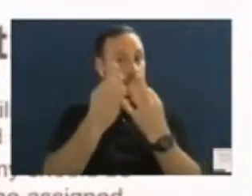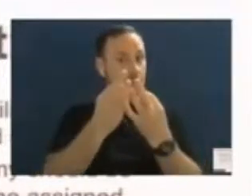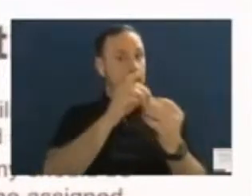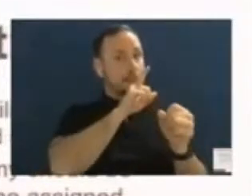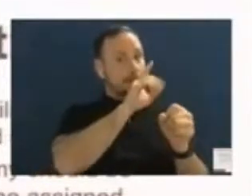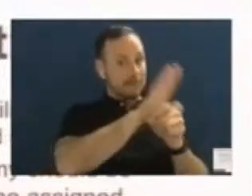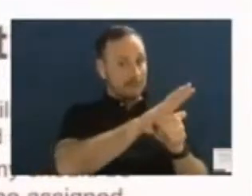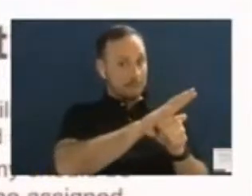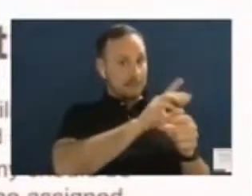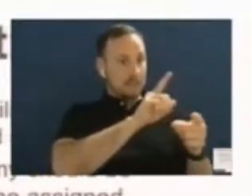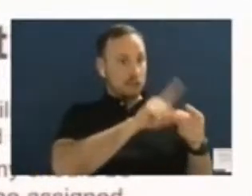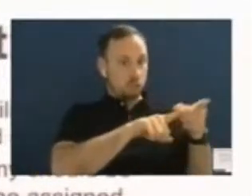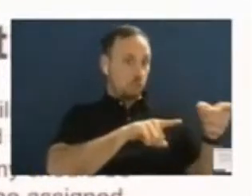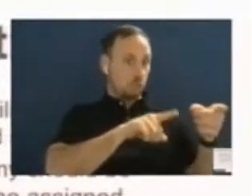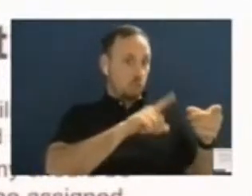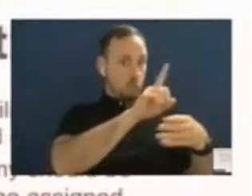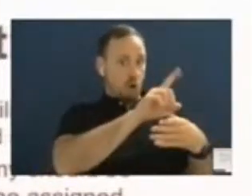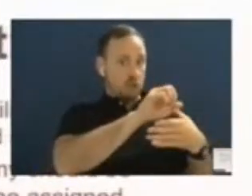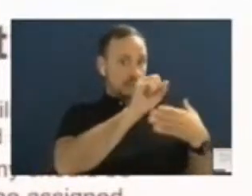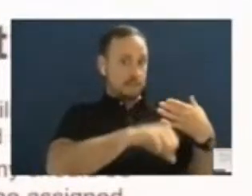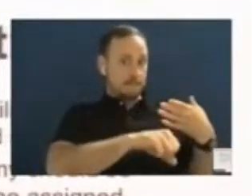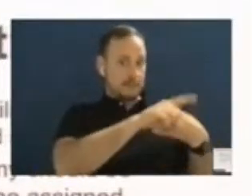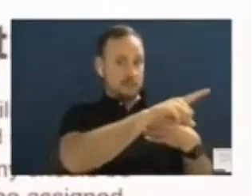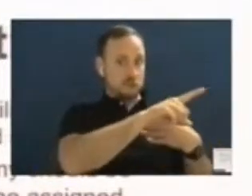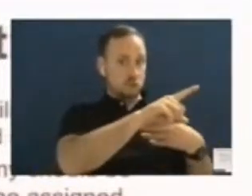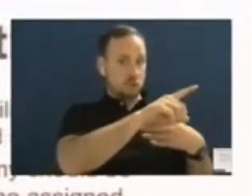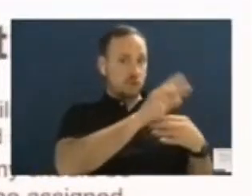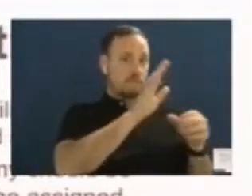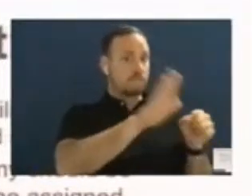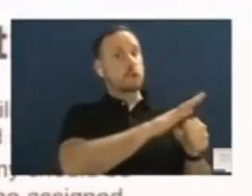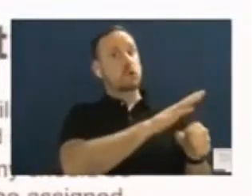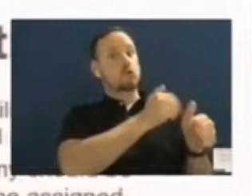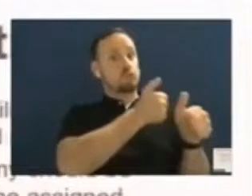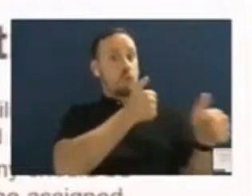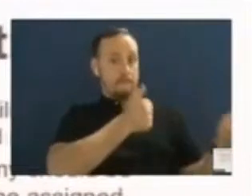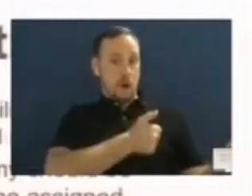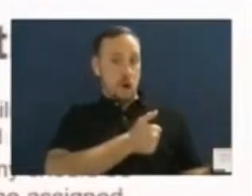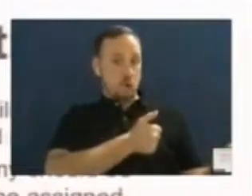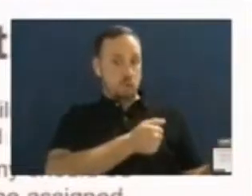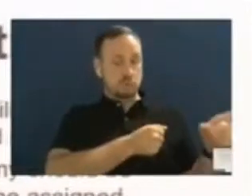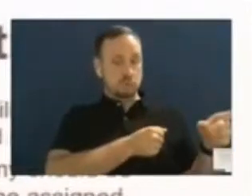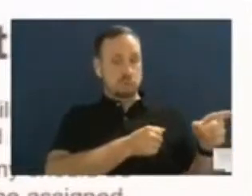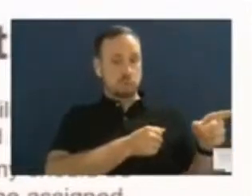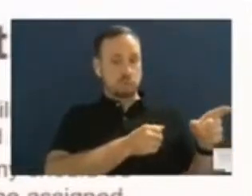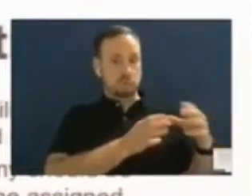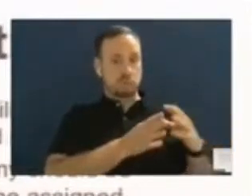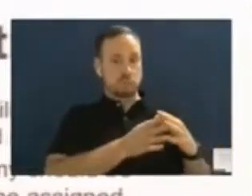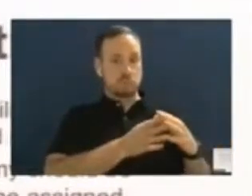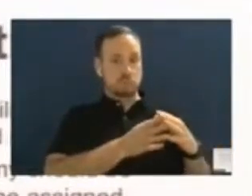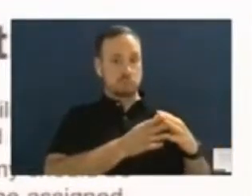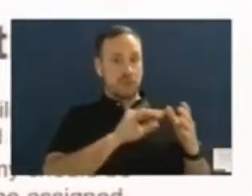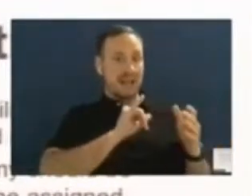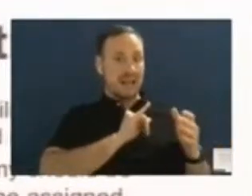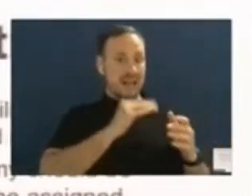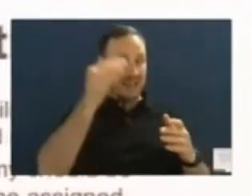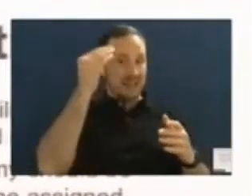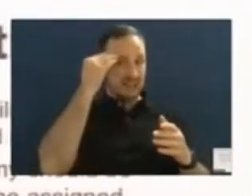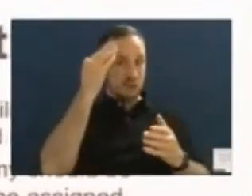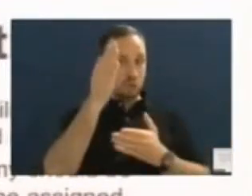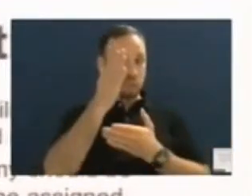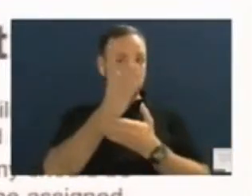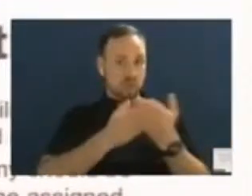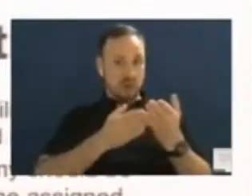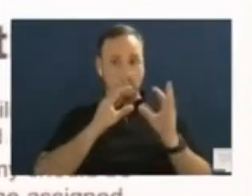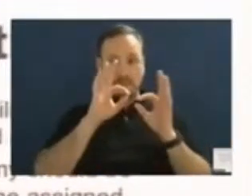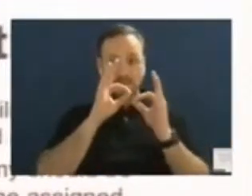remote academy. We do want to acknowledge that we understand that some families are already beginning to contemplate their